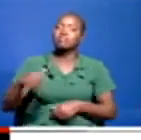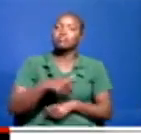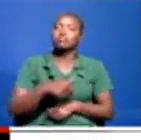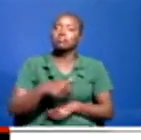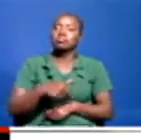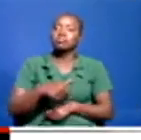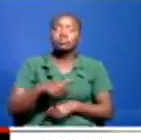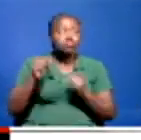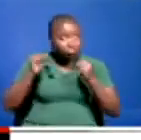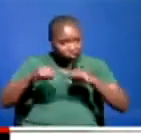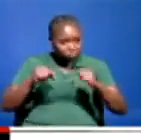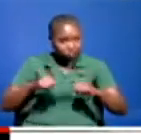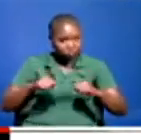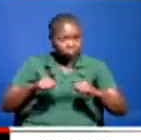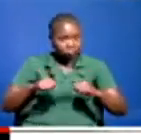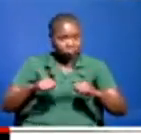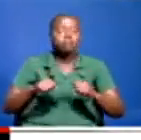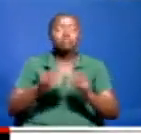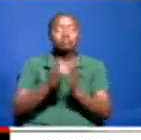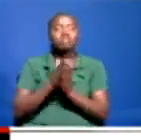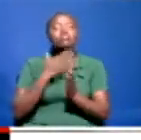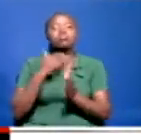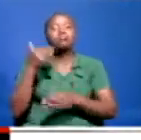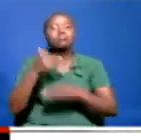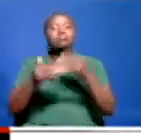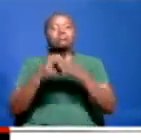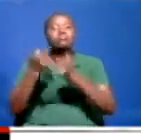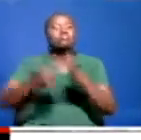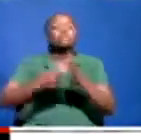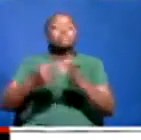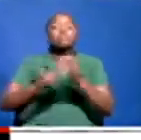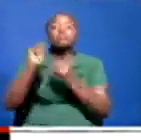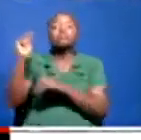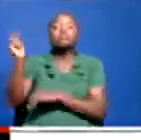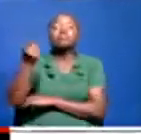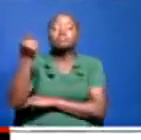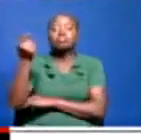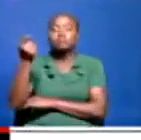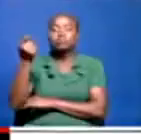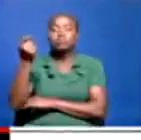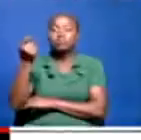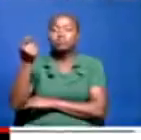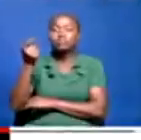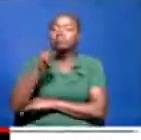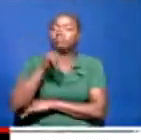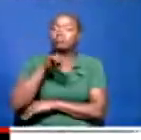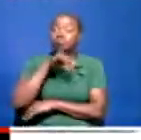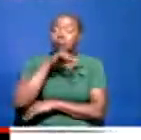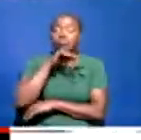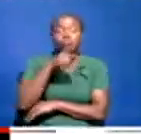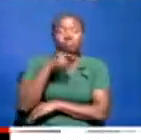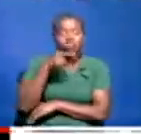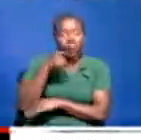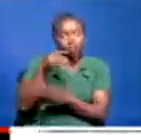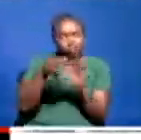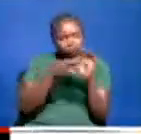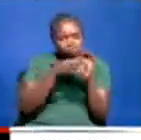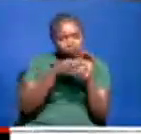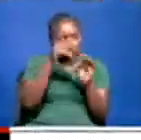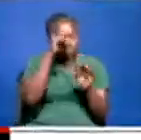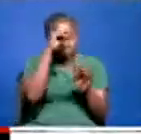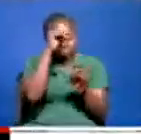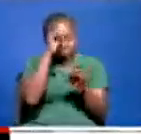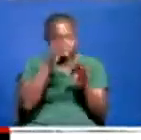Tumeelewana? We want to build an industrialized Kenya. Raila said that the Azimio government, if